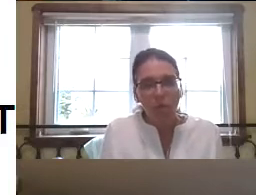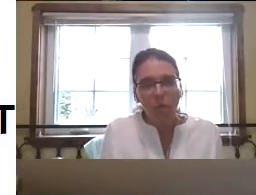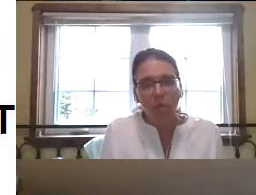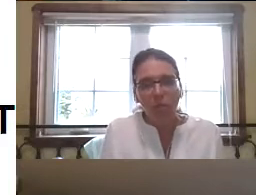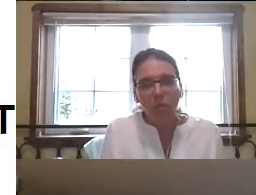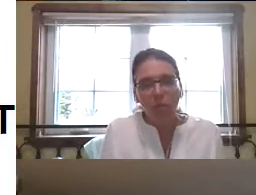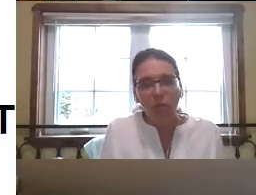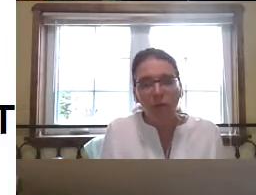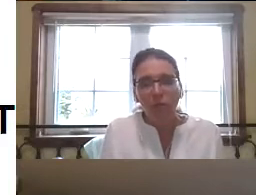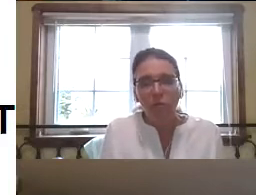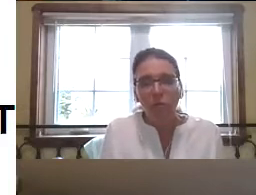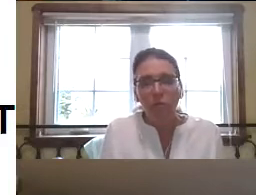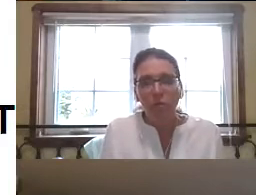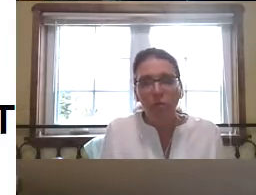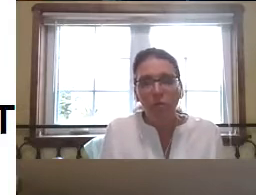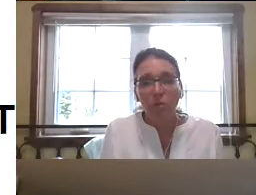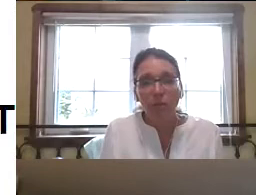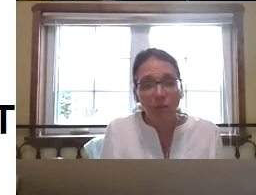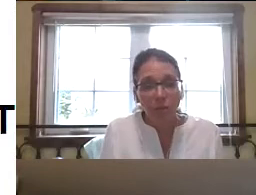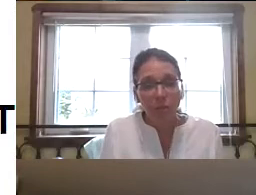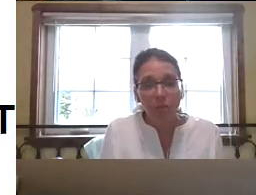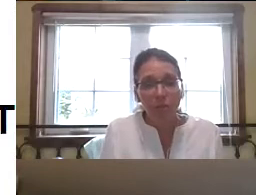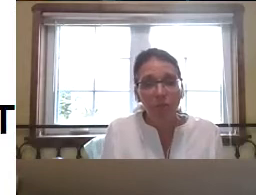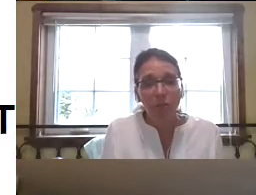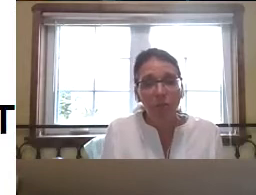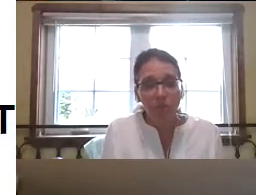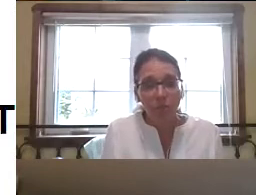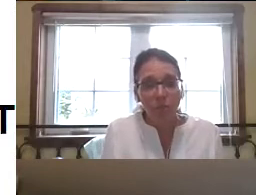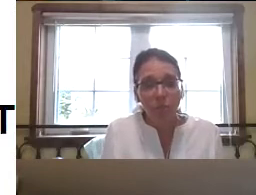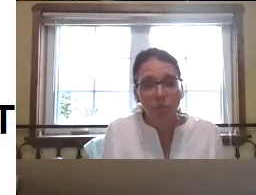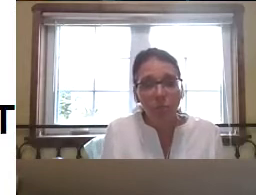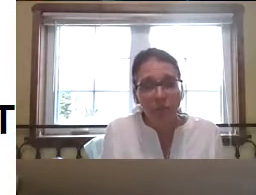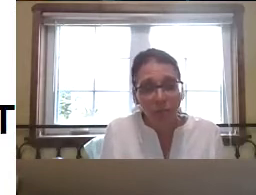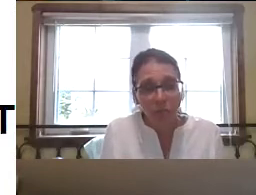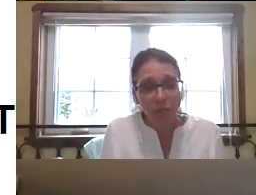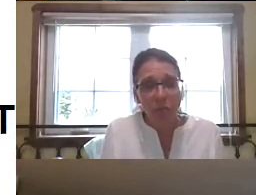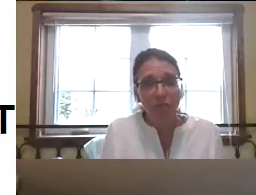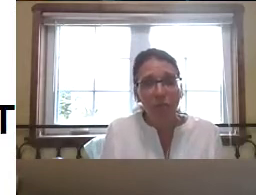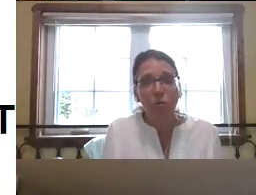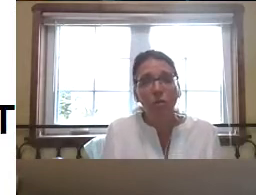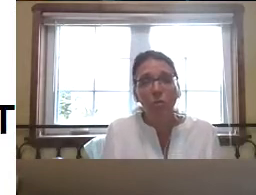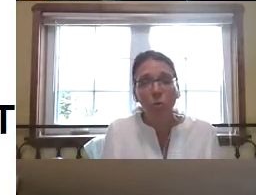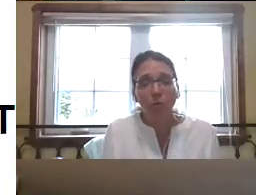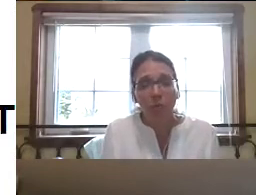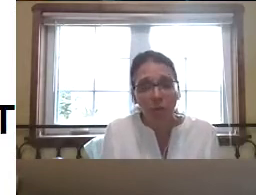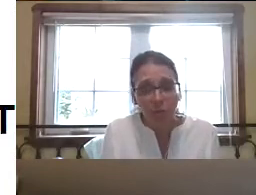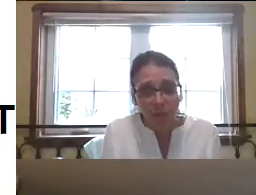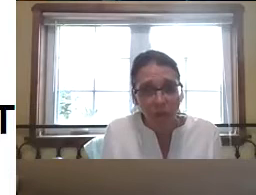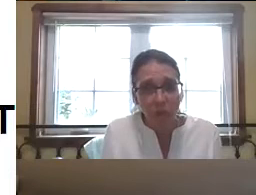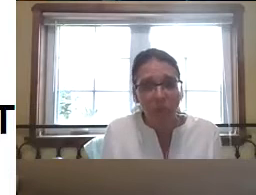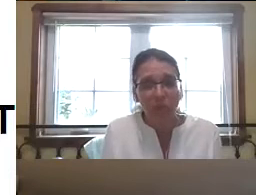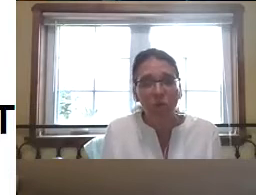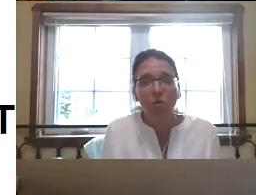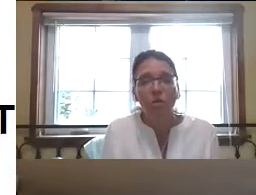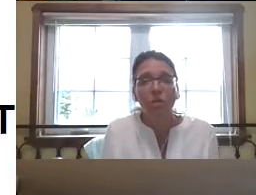311 filings over the years for pedestrian safety at intersections, and how to pedestrians safely cross Whiteman, how to